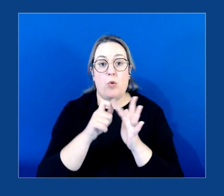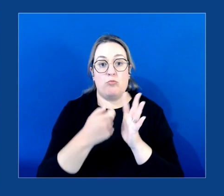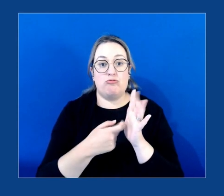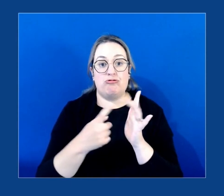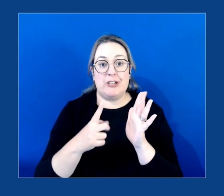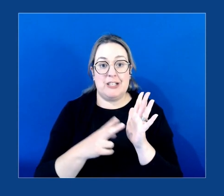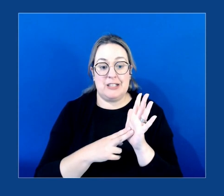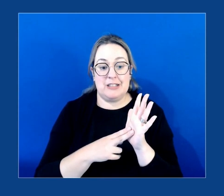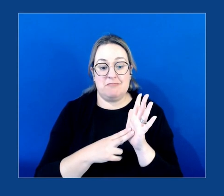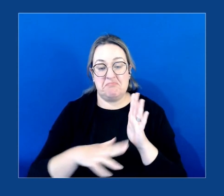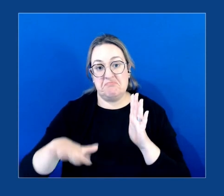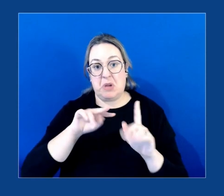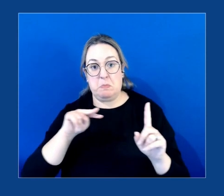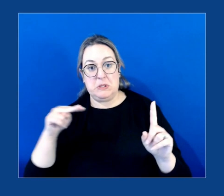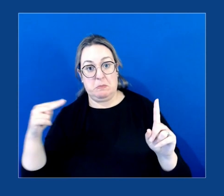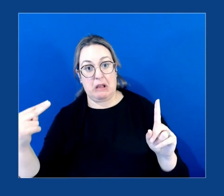Yeah.